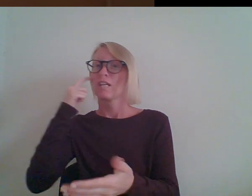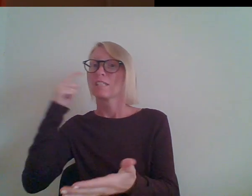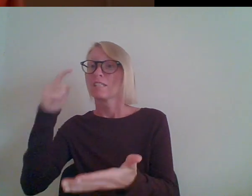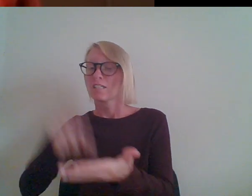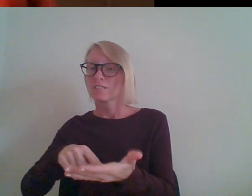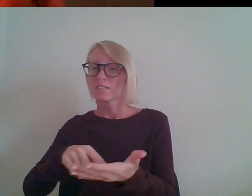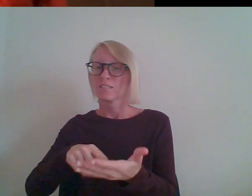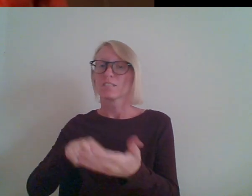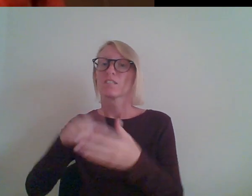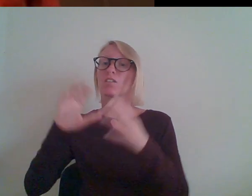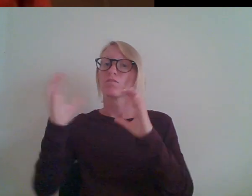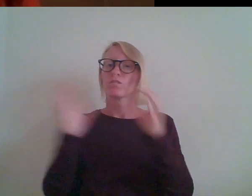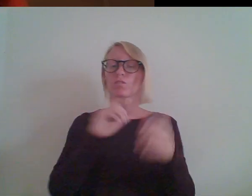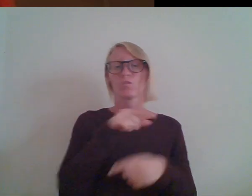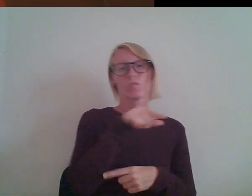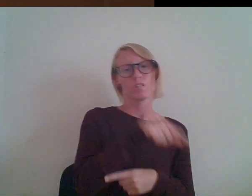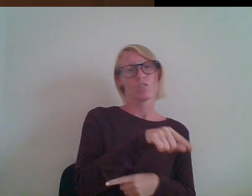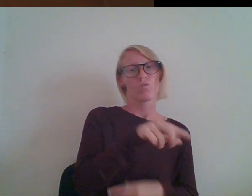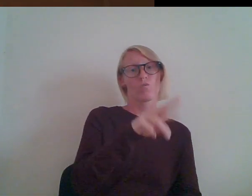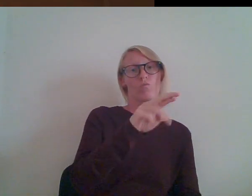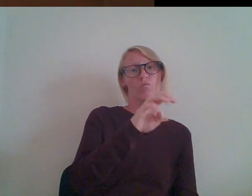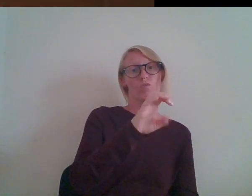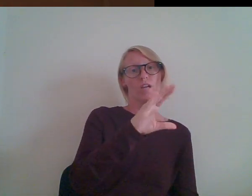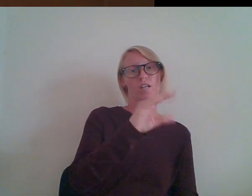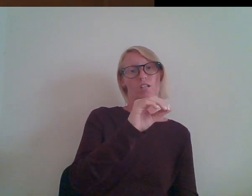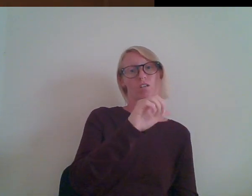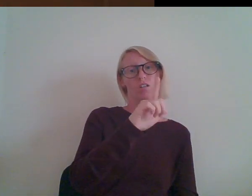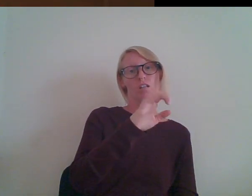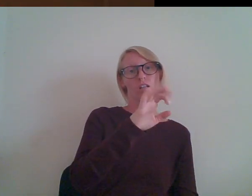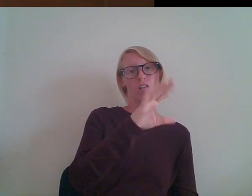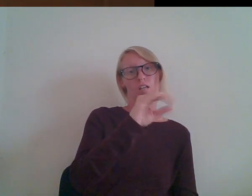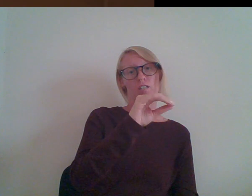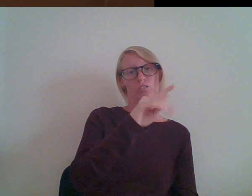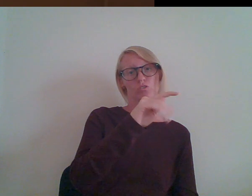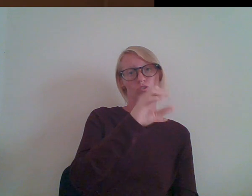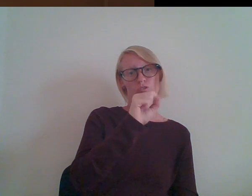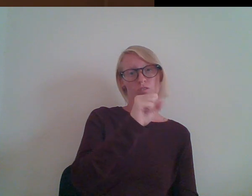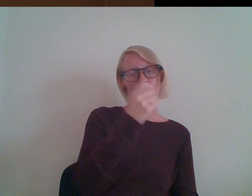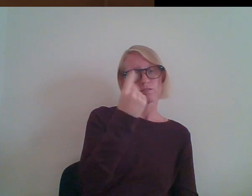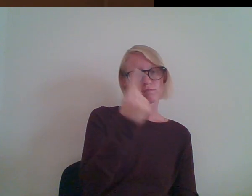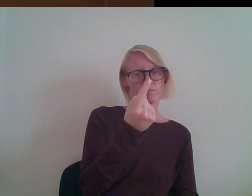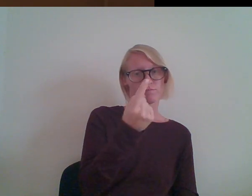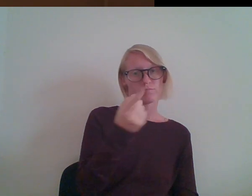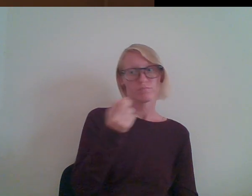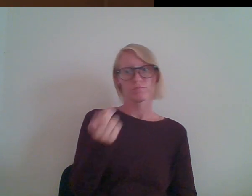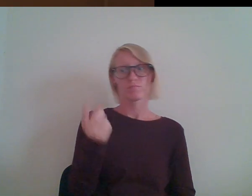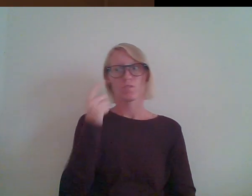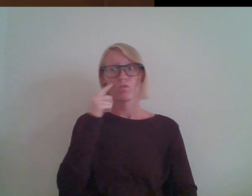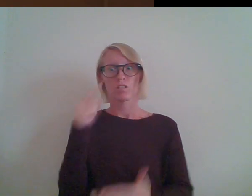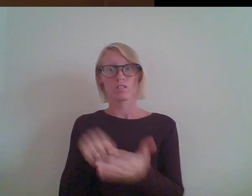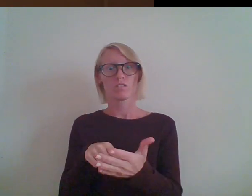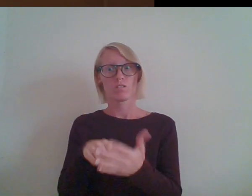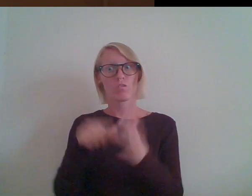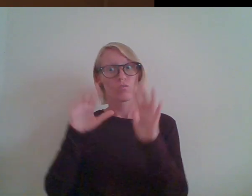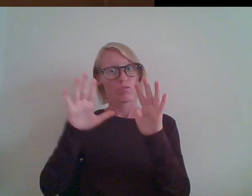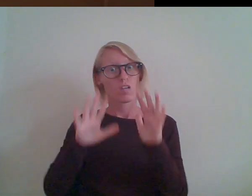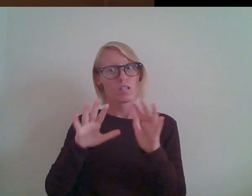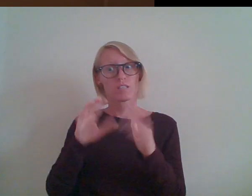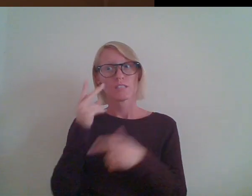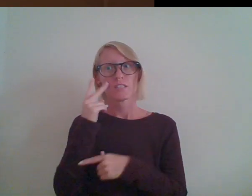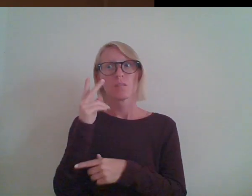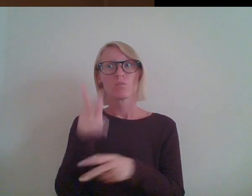recollection. Your visual recognition threshold is so great, you can see a person once, see them years later and